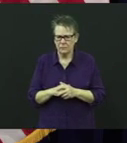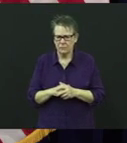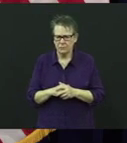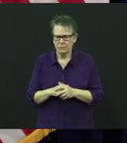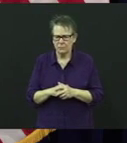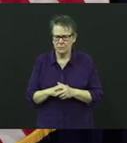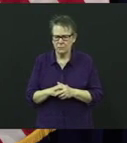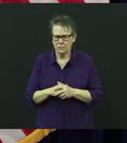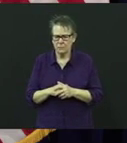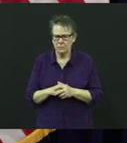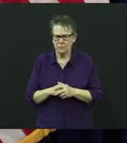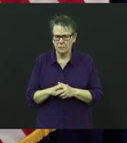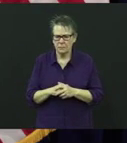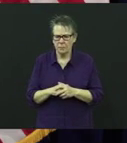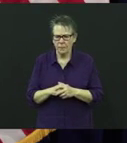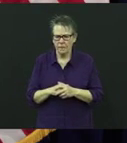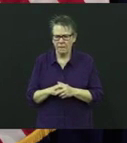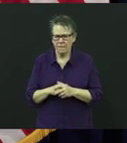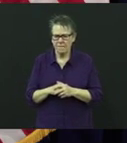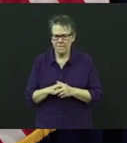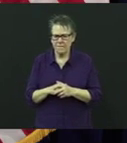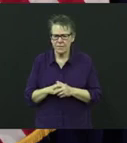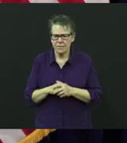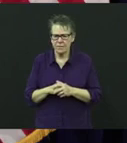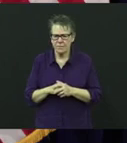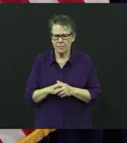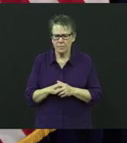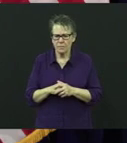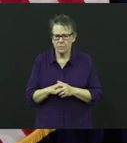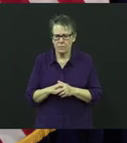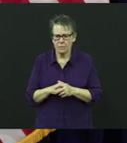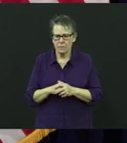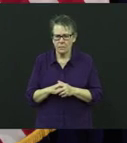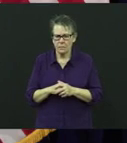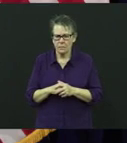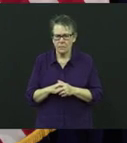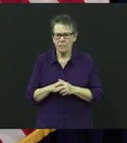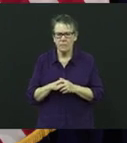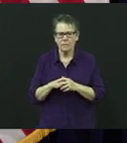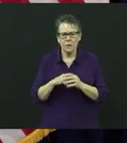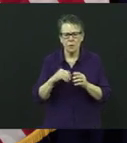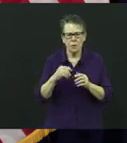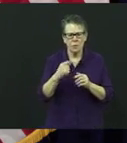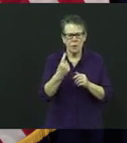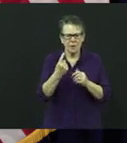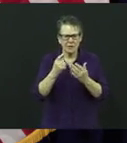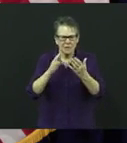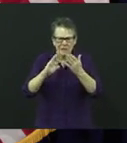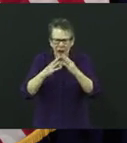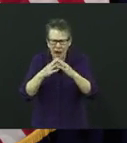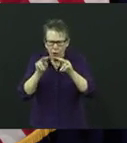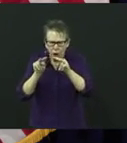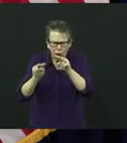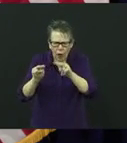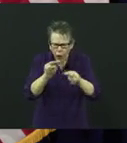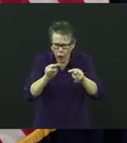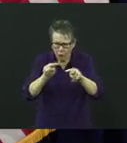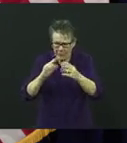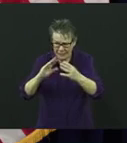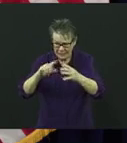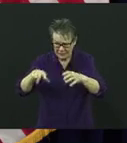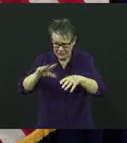all residents, both well or sick, to stock up on food and supplies for 2 months